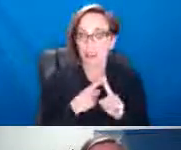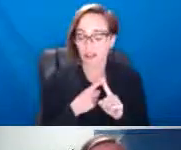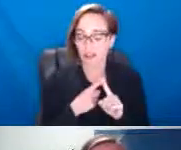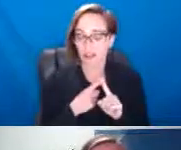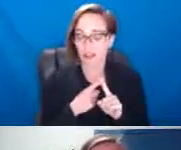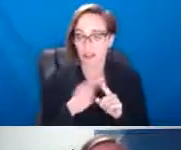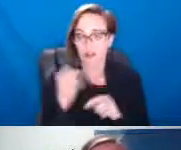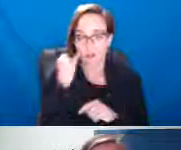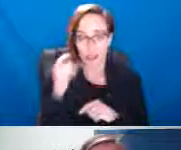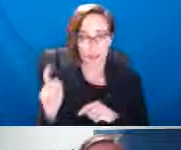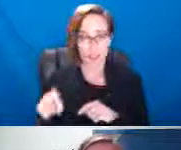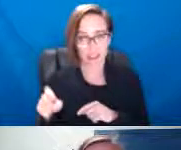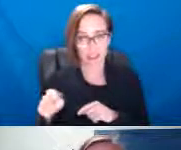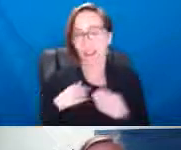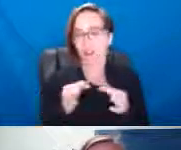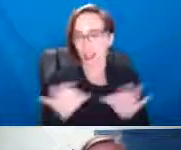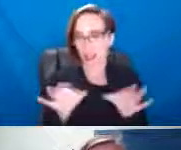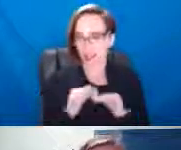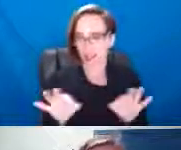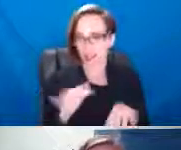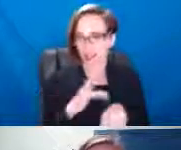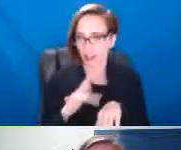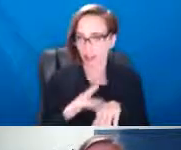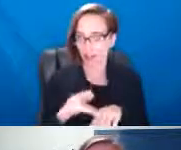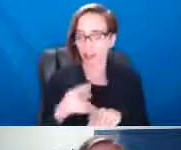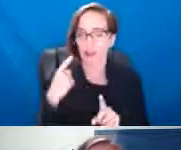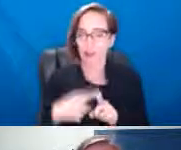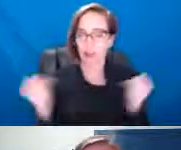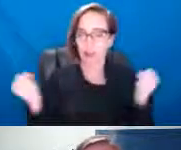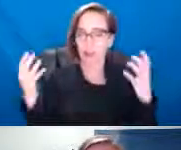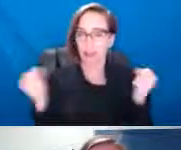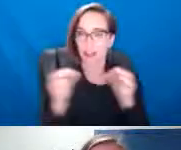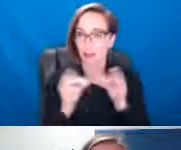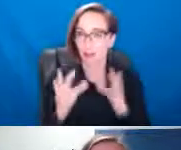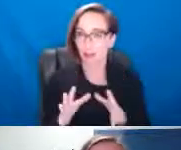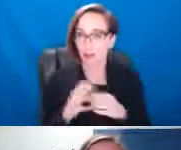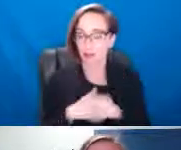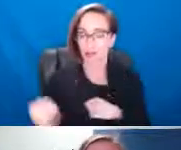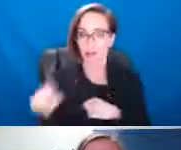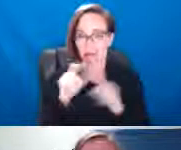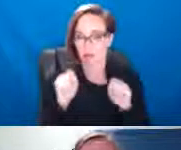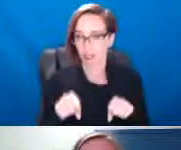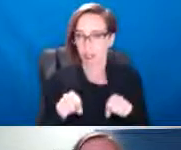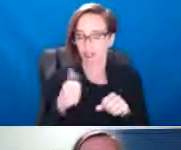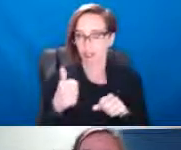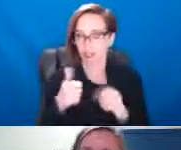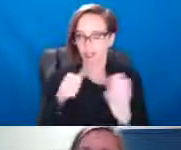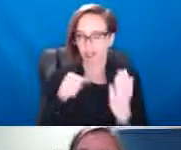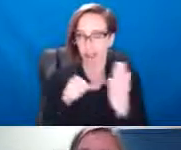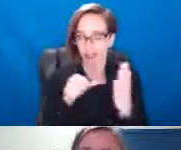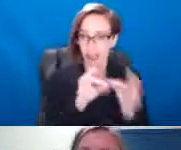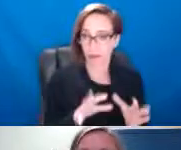need, we do have captioning as well as an interpreter. You are welcome to pin the interpreter. However, the interpreter will